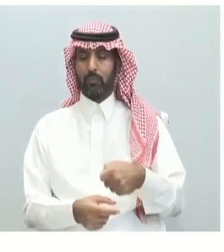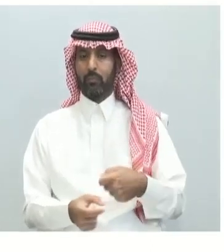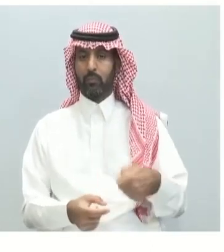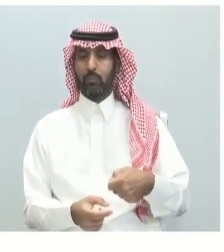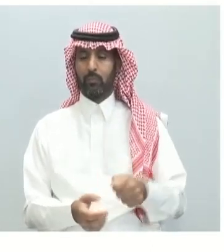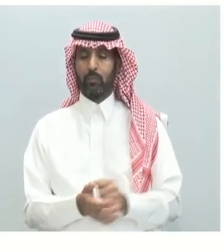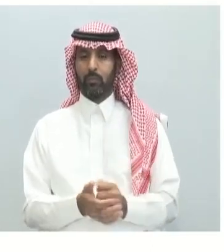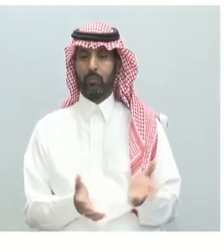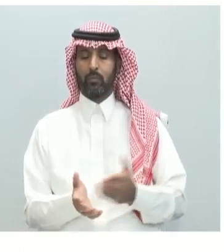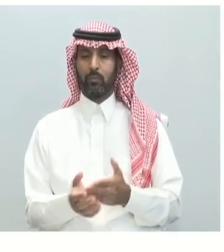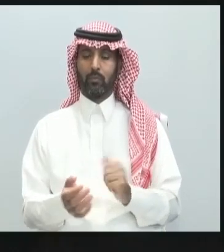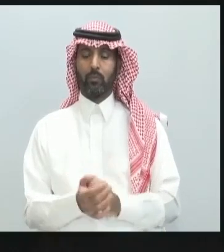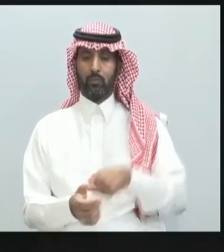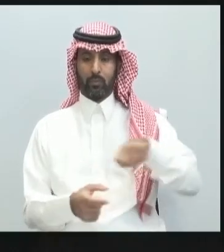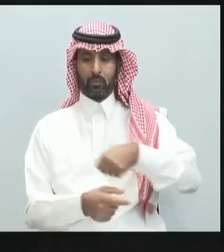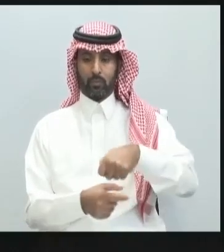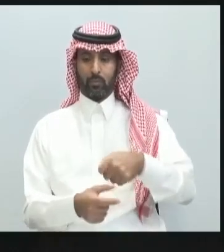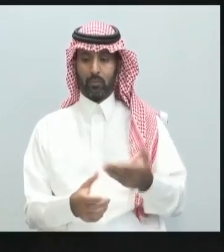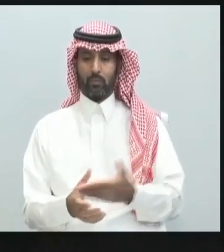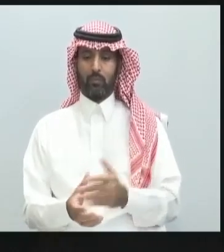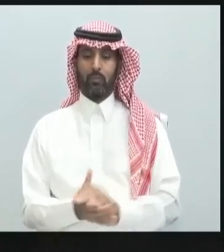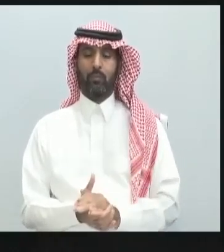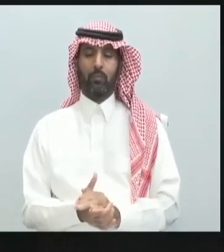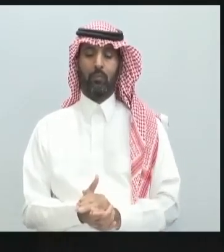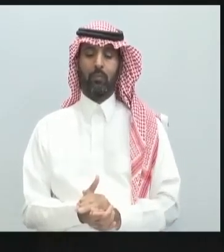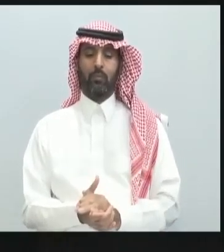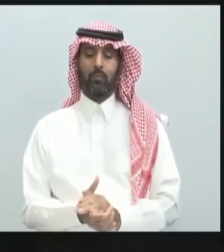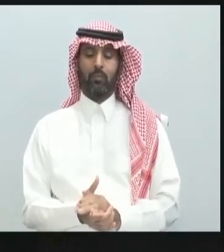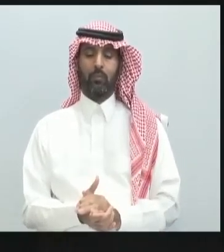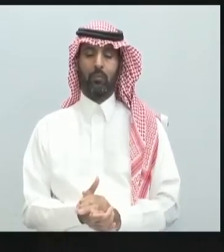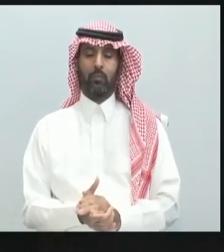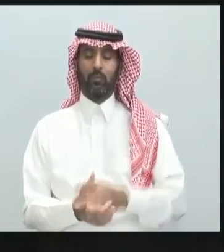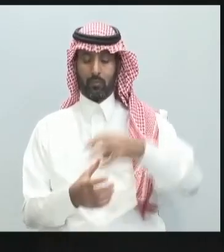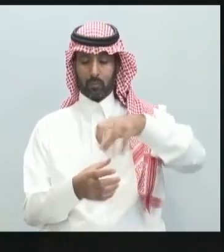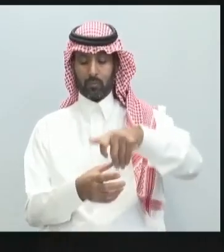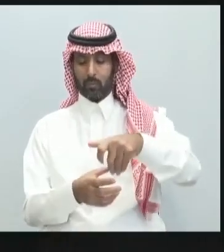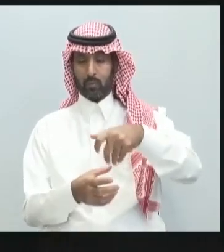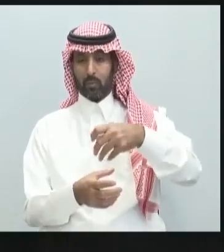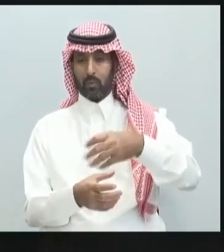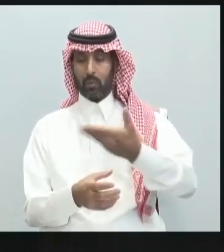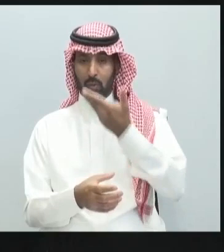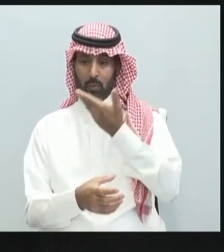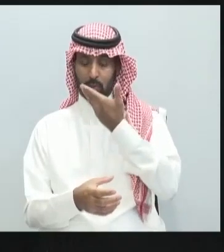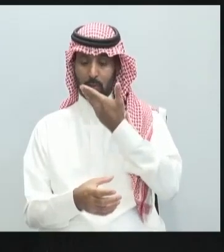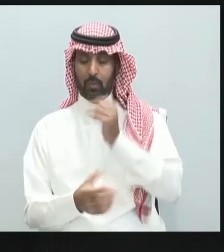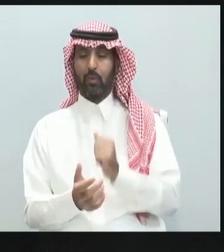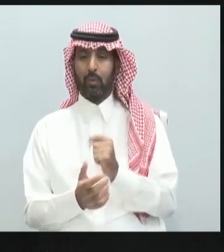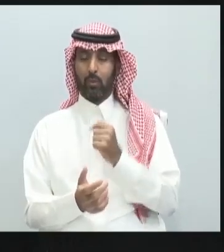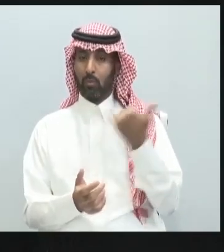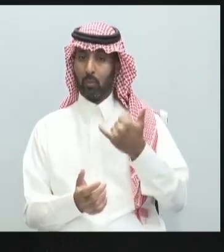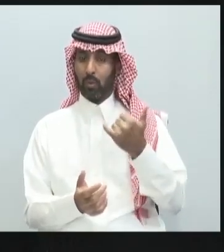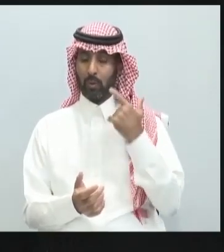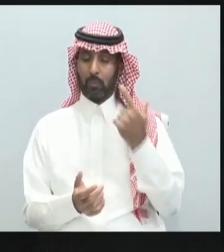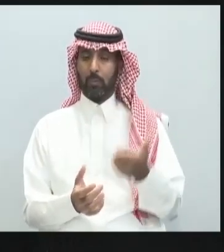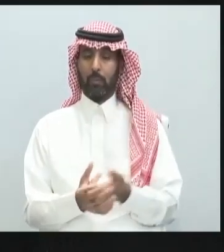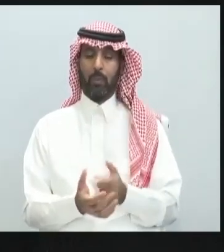heating. We use it a lot for cooking. Local water supply, does this appeal to you? Of course, we